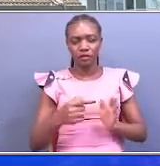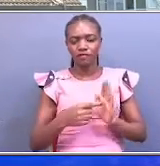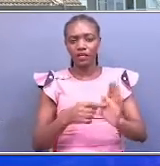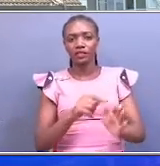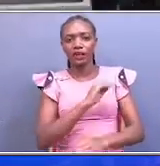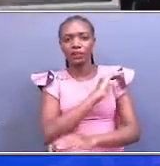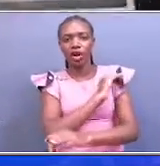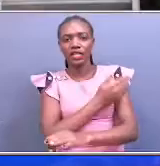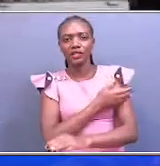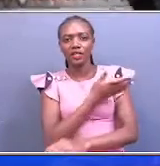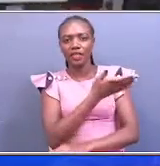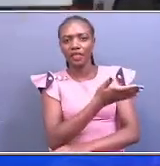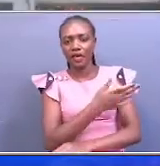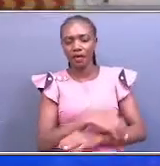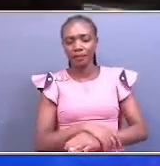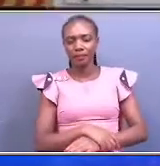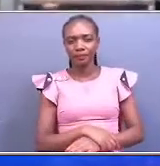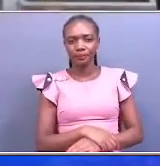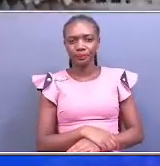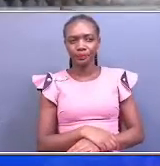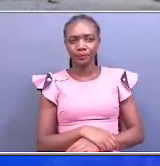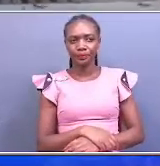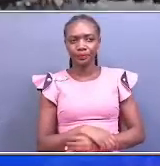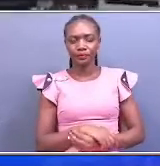yao wakichimbwa.